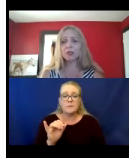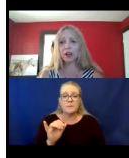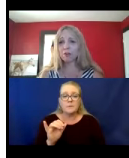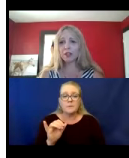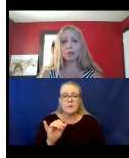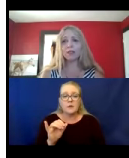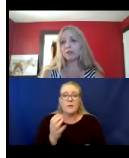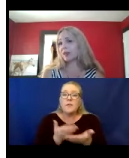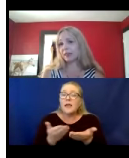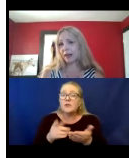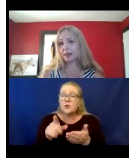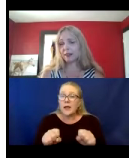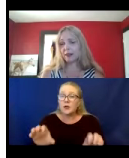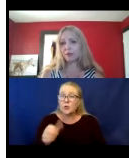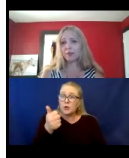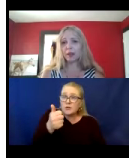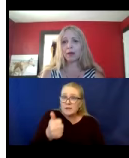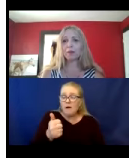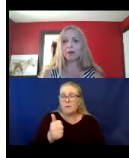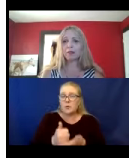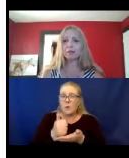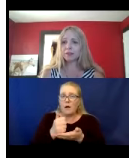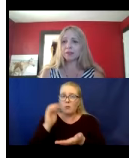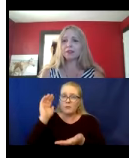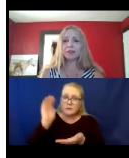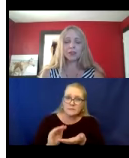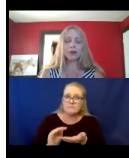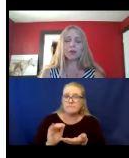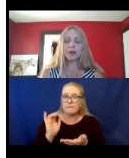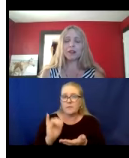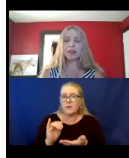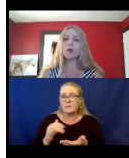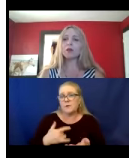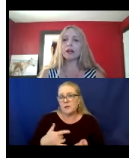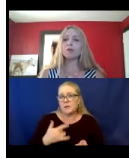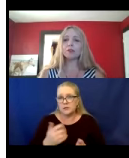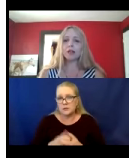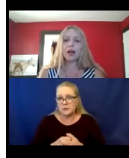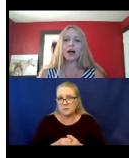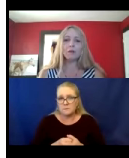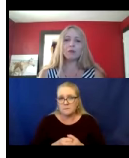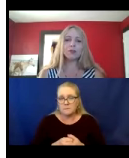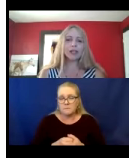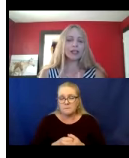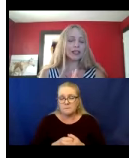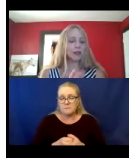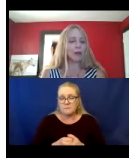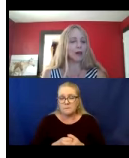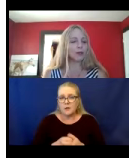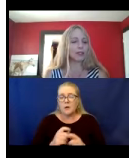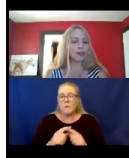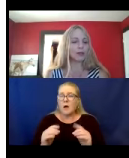do yourself to help alleviate that. That might be on, you know, a lower level. Once we're getting